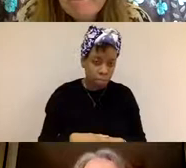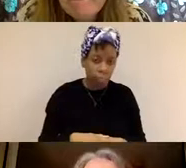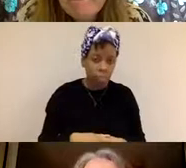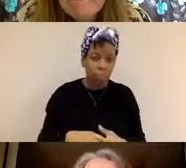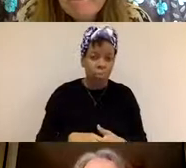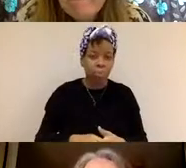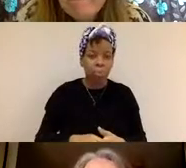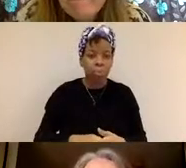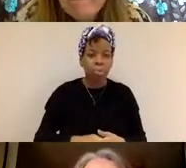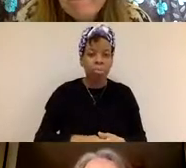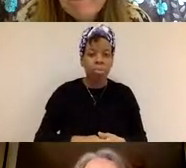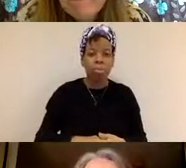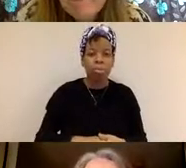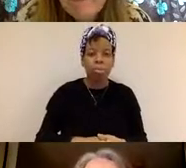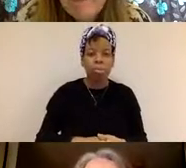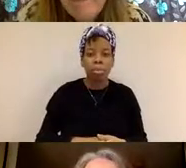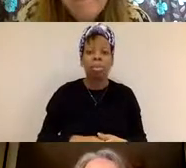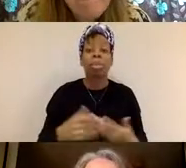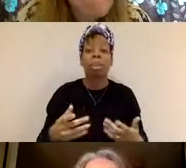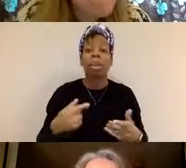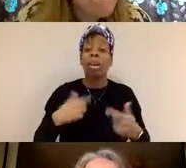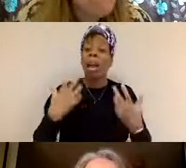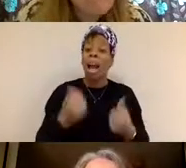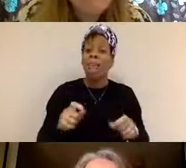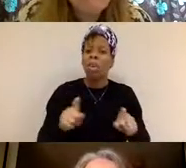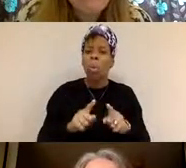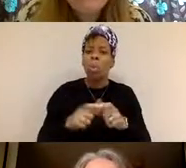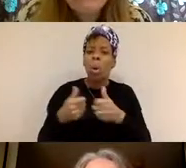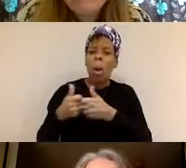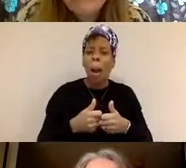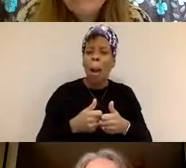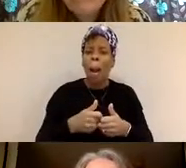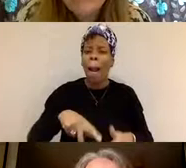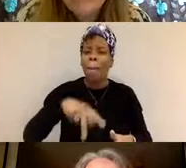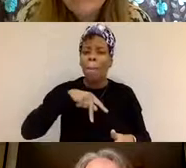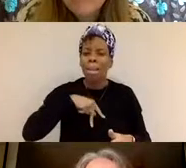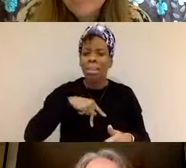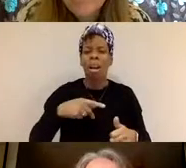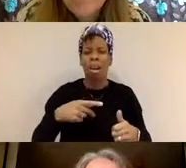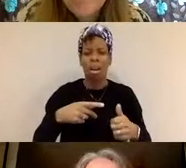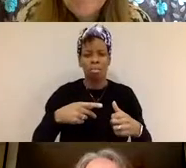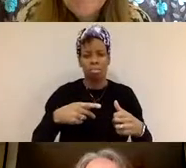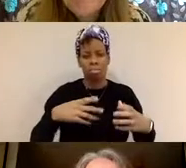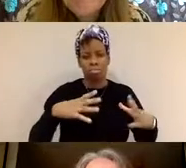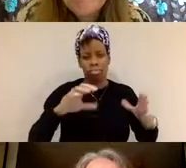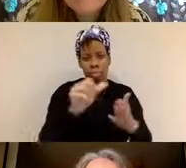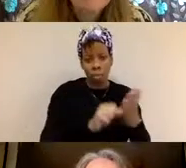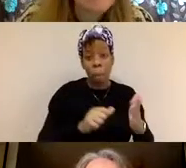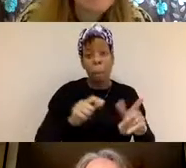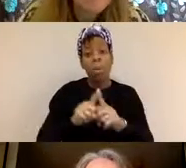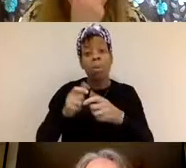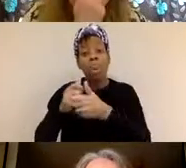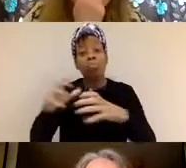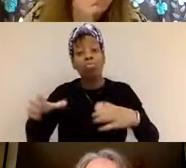of involved level through our ambassadors program and our artist advisory group. And we also have our